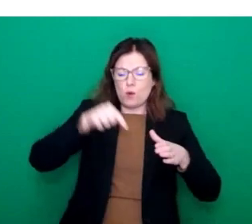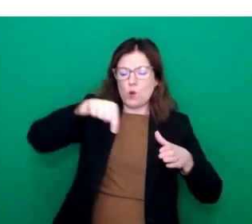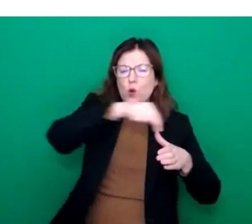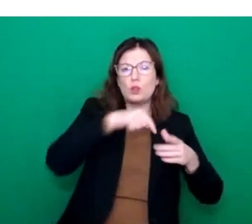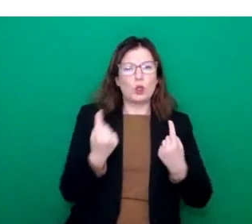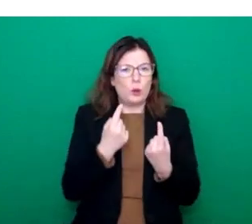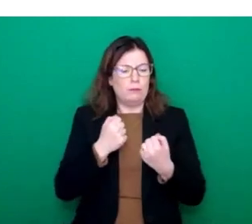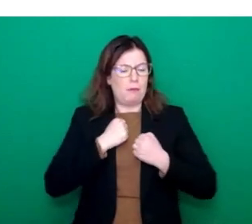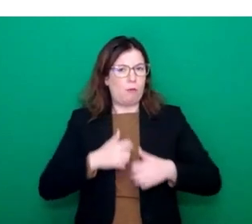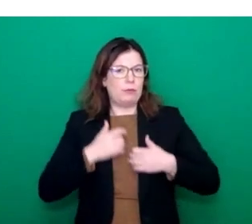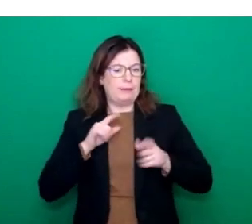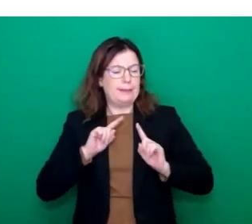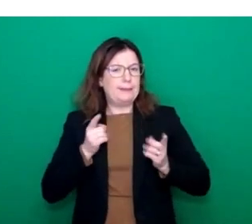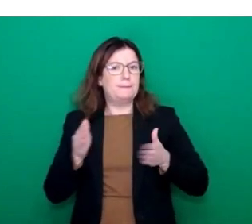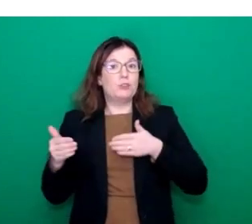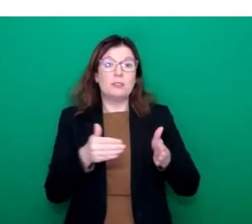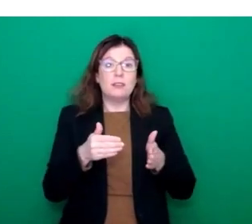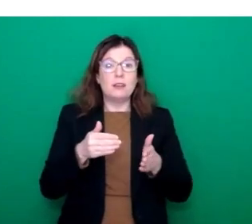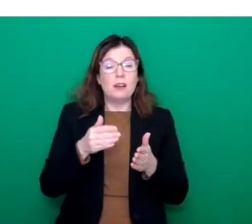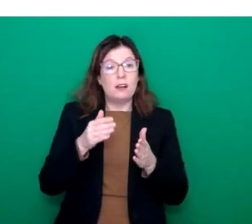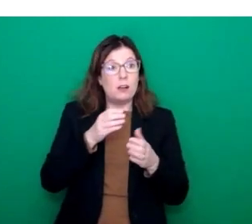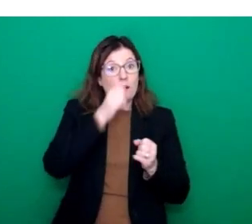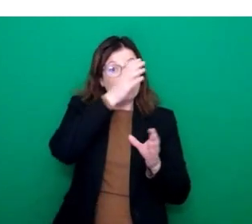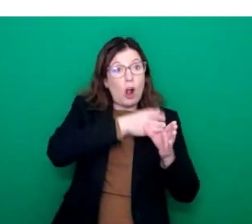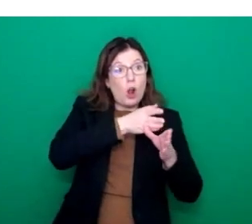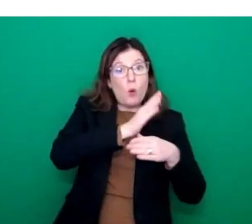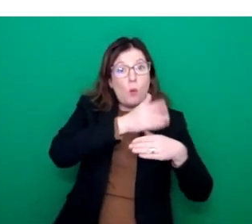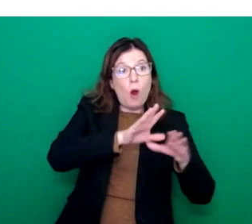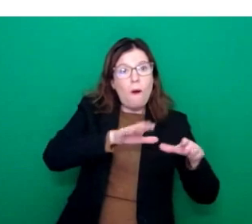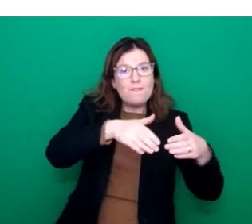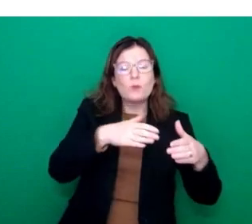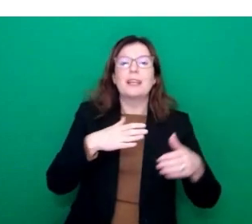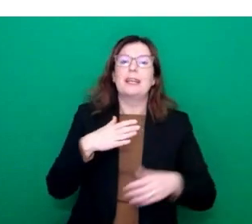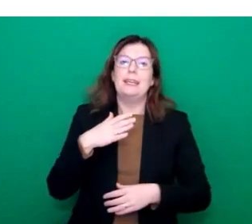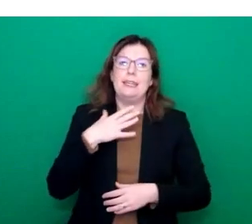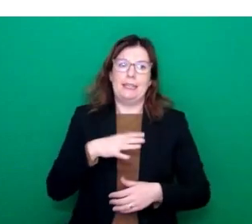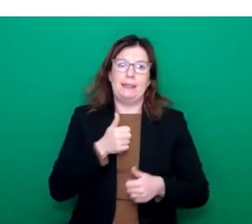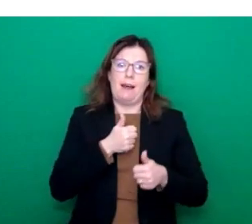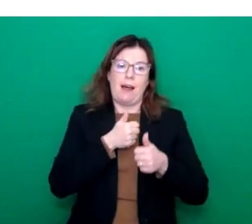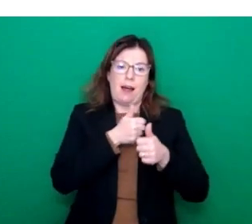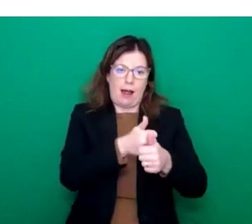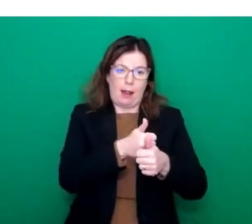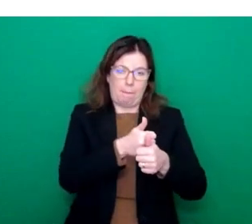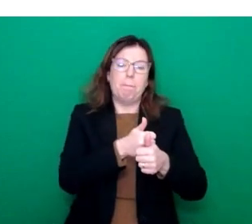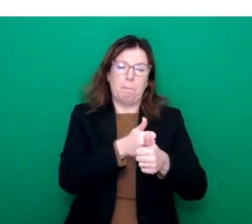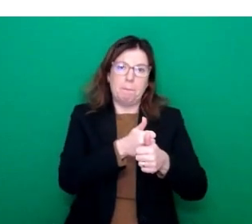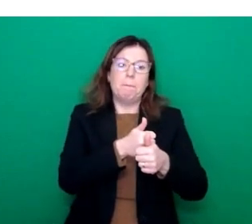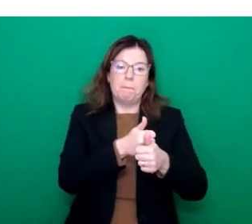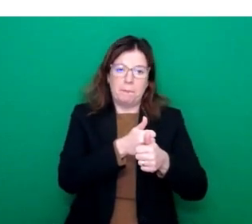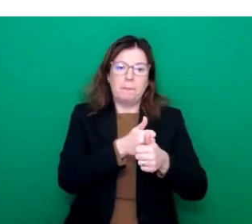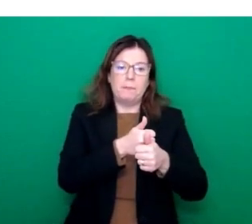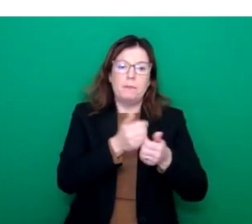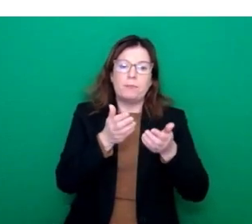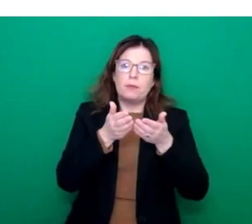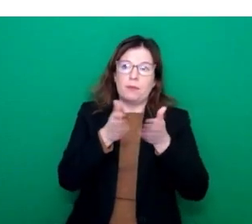strongly advocate that the psychological workforce needs to at least help people engage with the wider